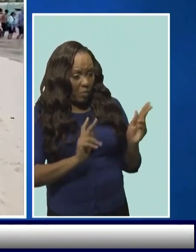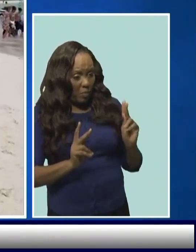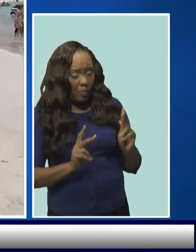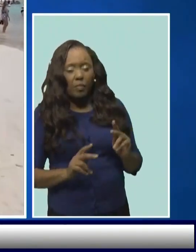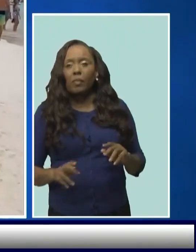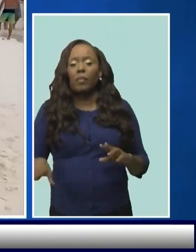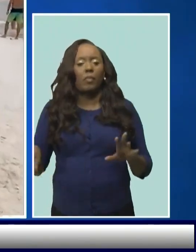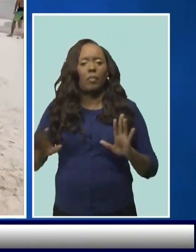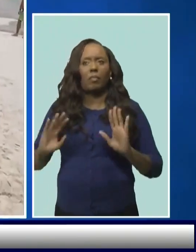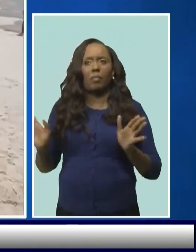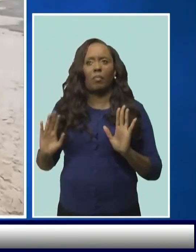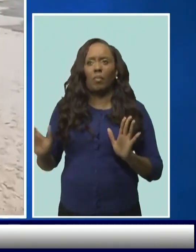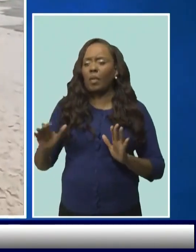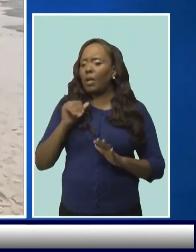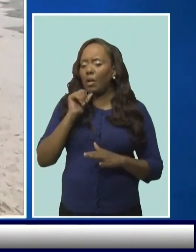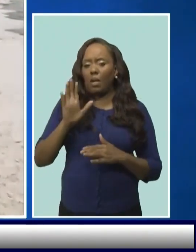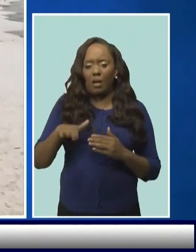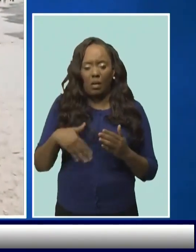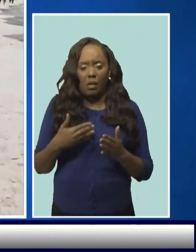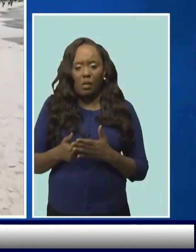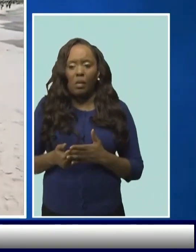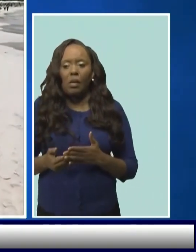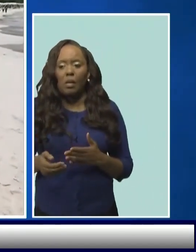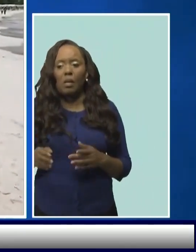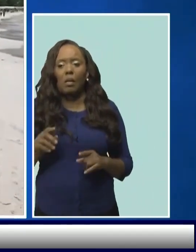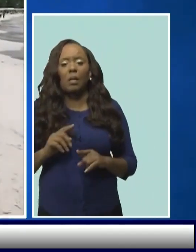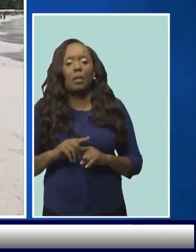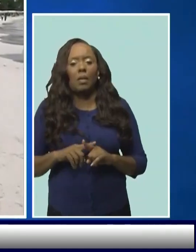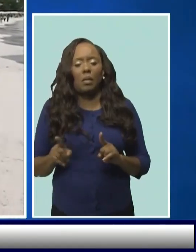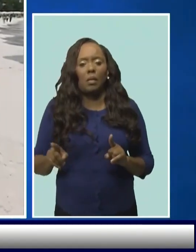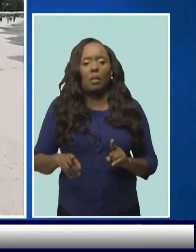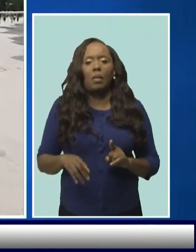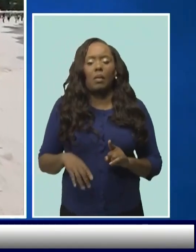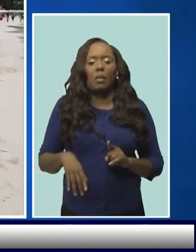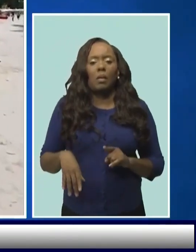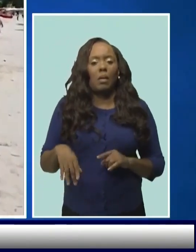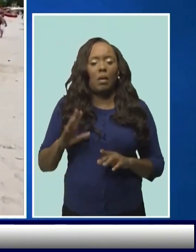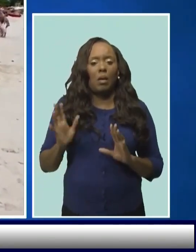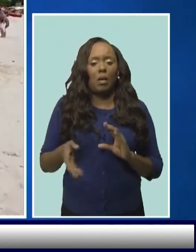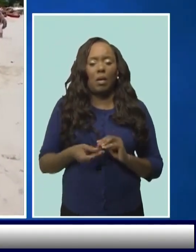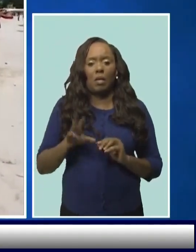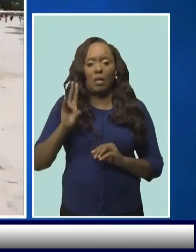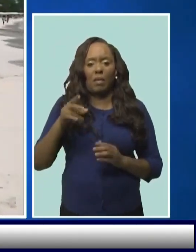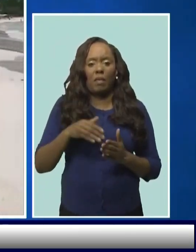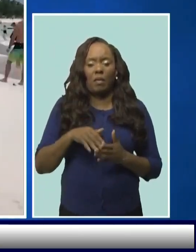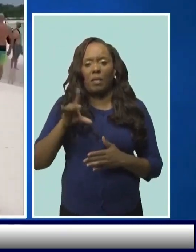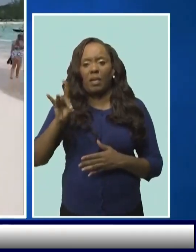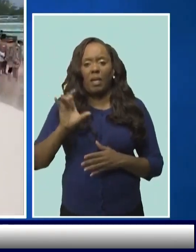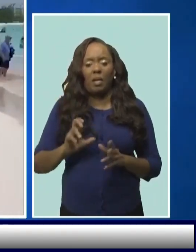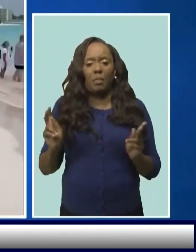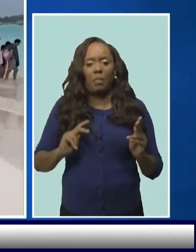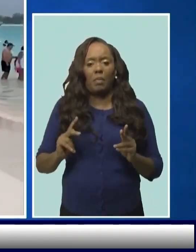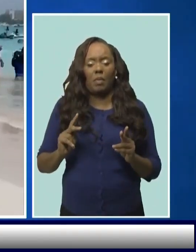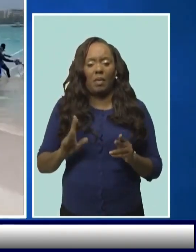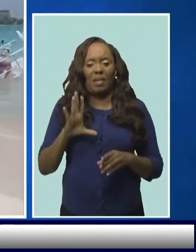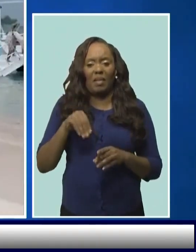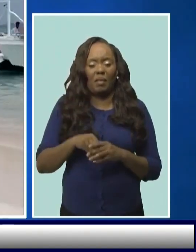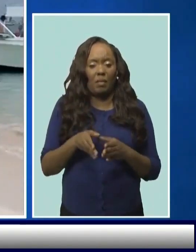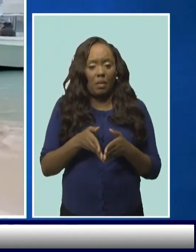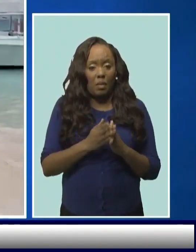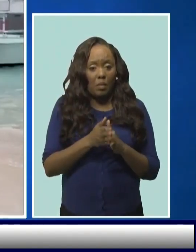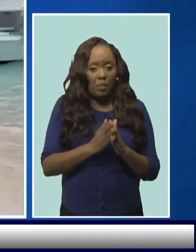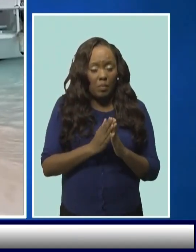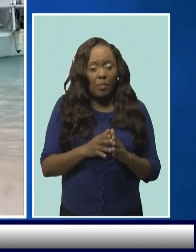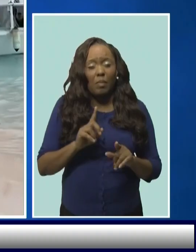No, I wouldn't say all are from the cruise ship, but there's 7,800 that were meant to get off cruise ships, give or take a few today. But needless to say,